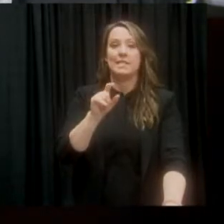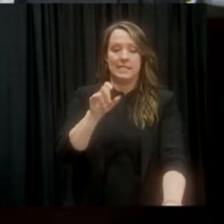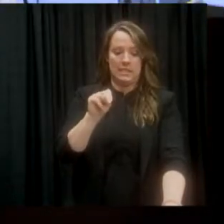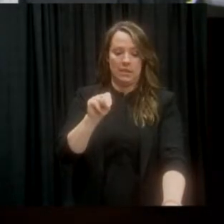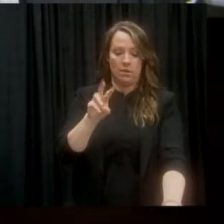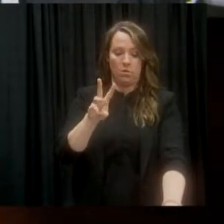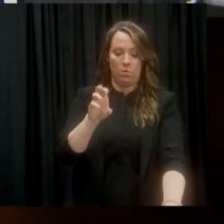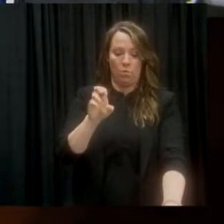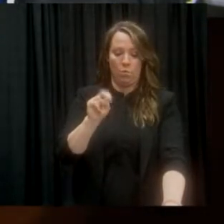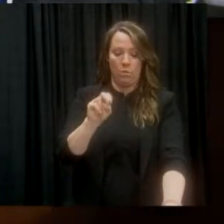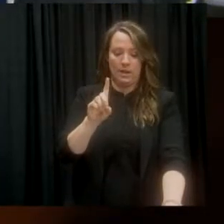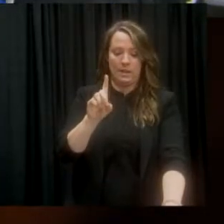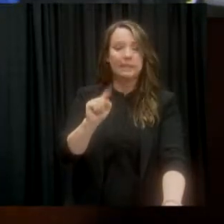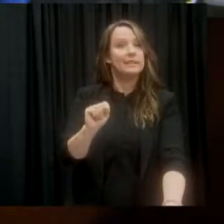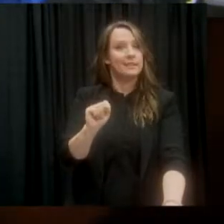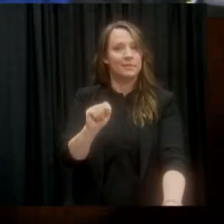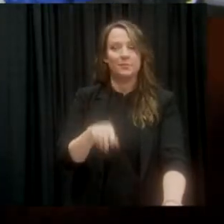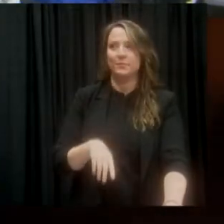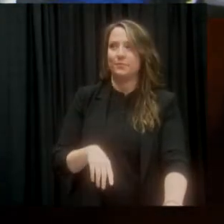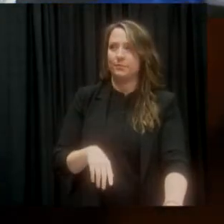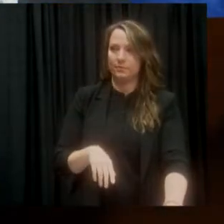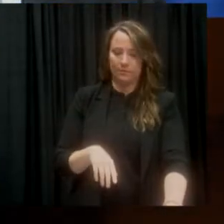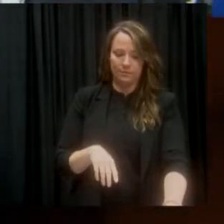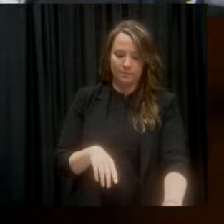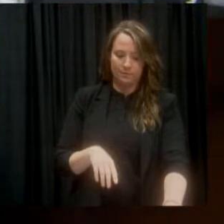Austin Went.